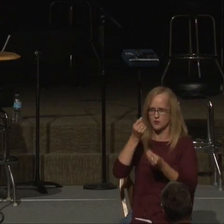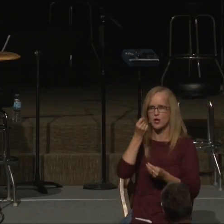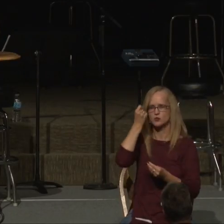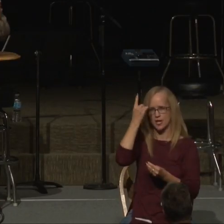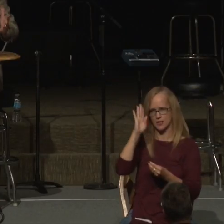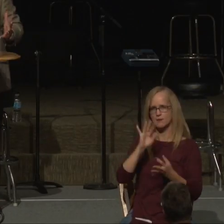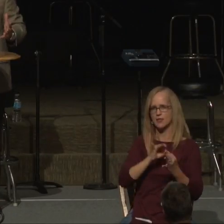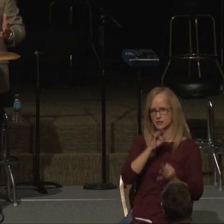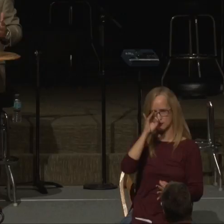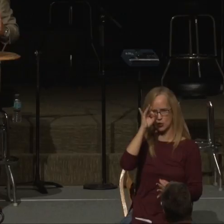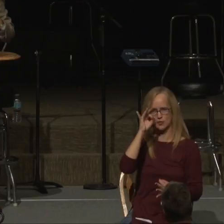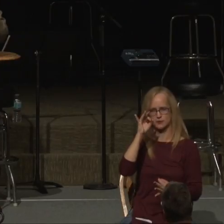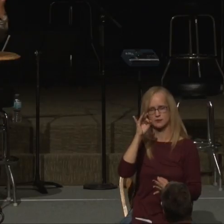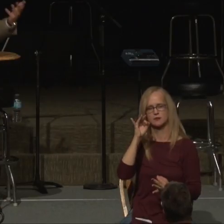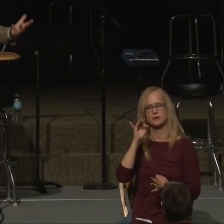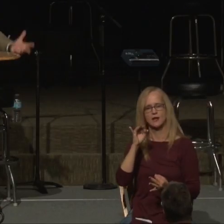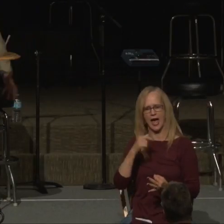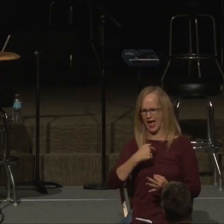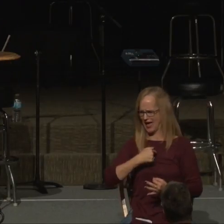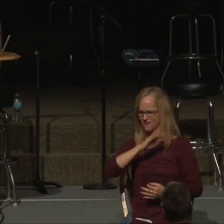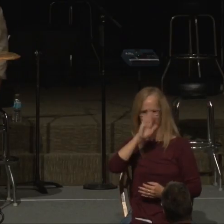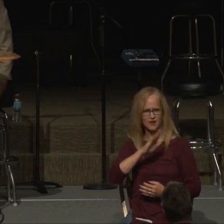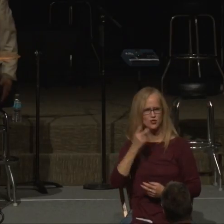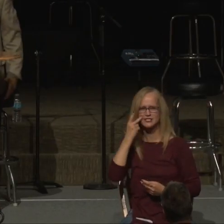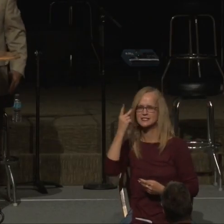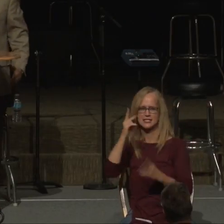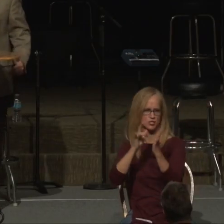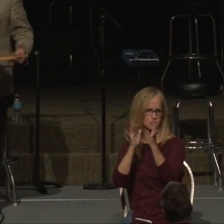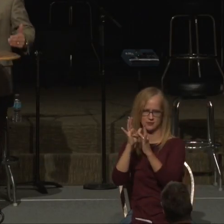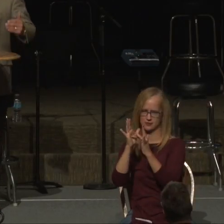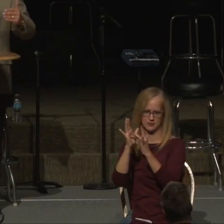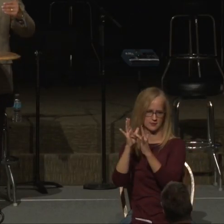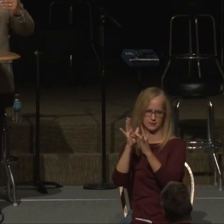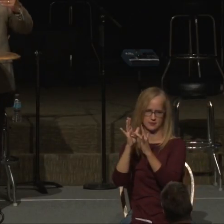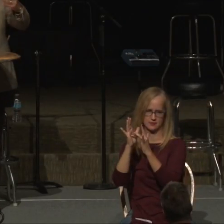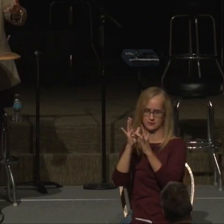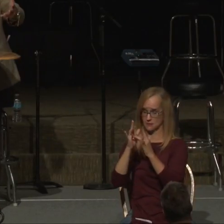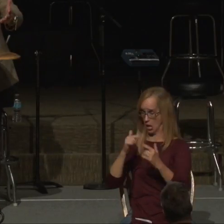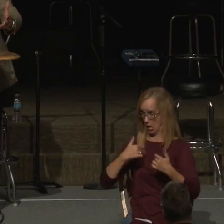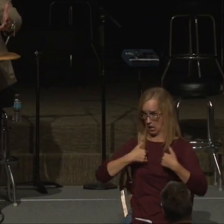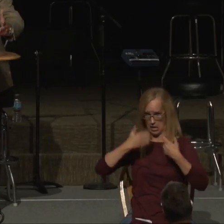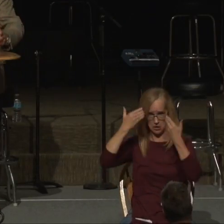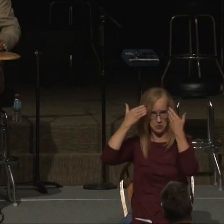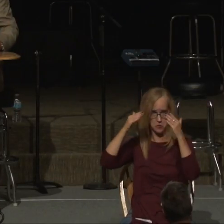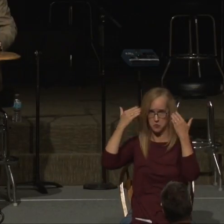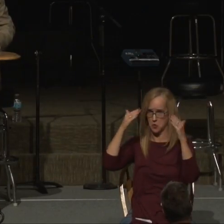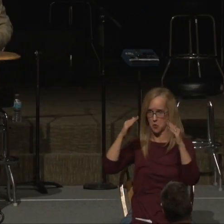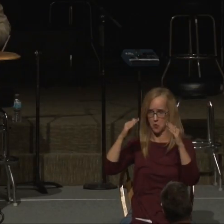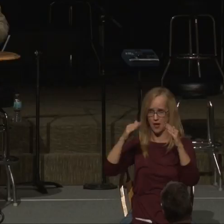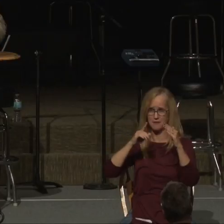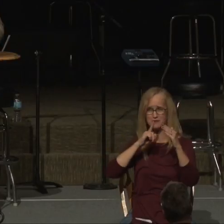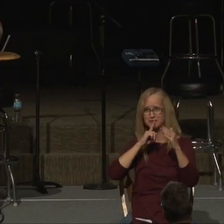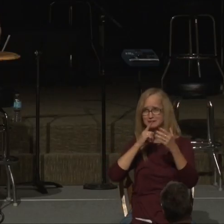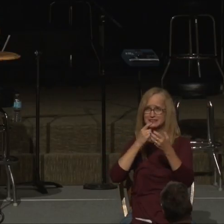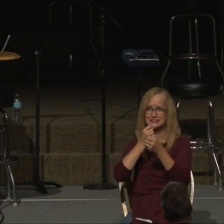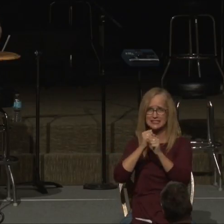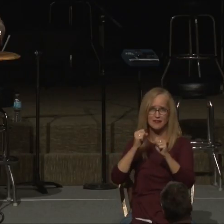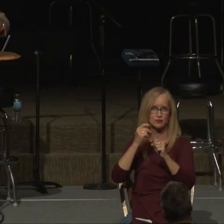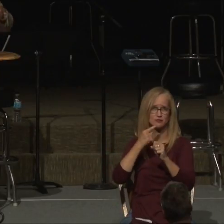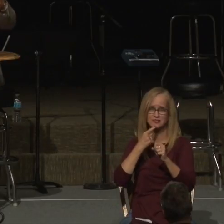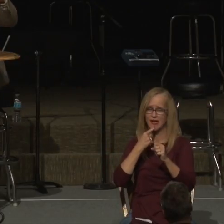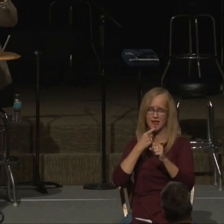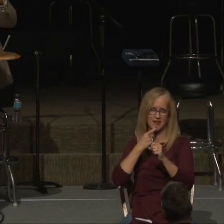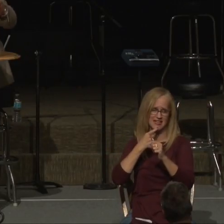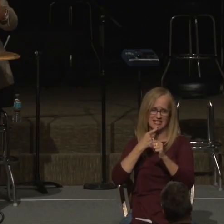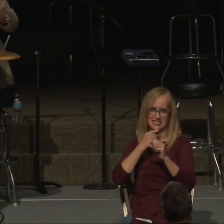And the reality is this. I've never seen Jesus. I don't know. I'm pretty safe to think. I don't